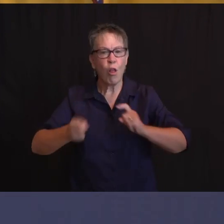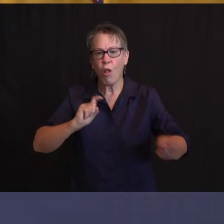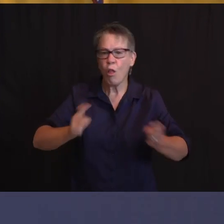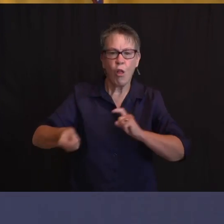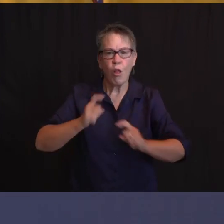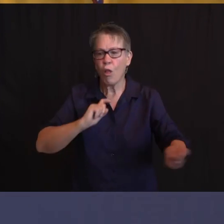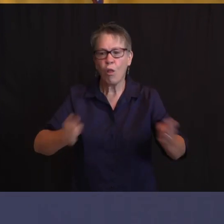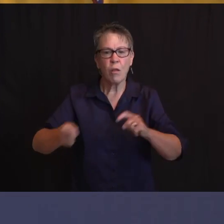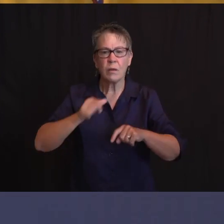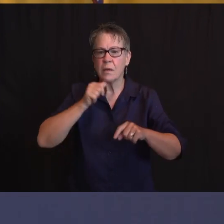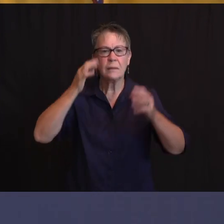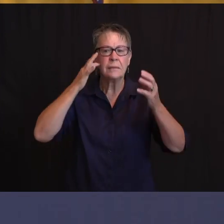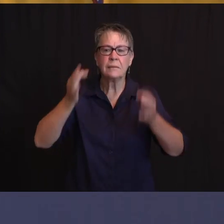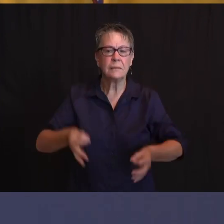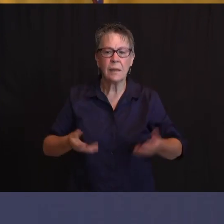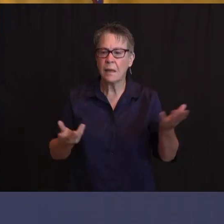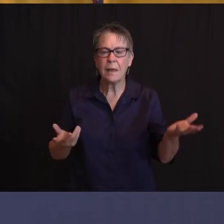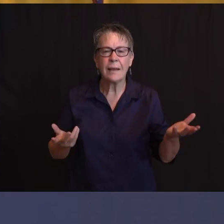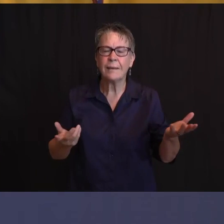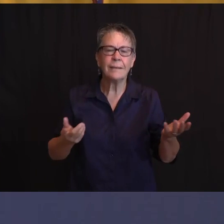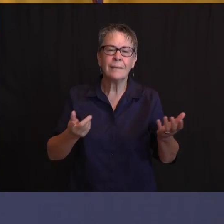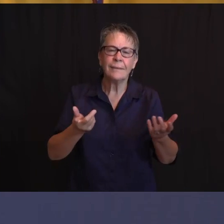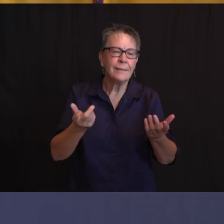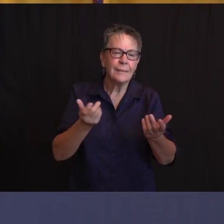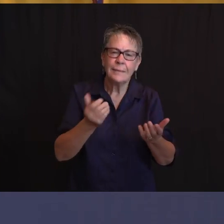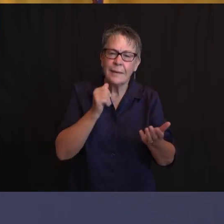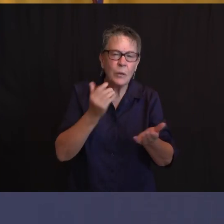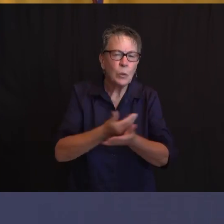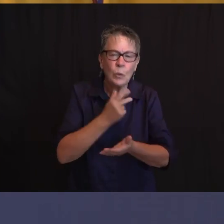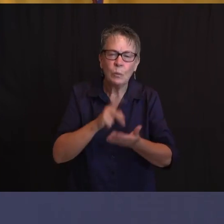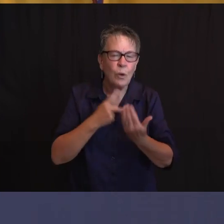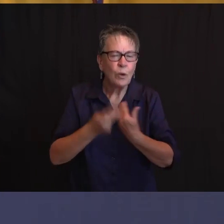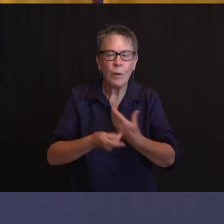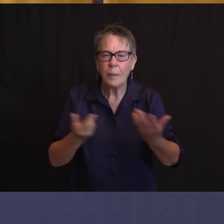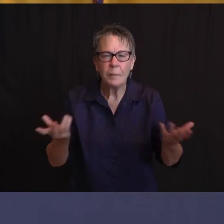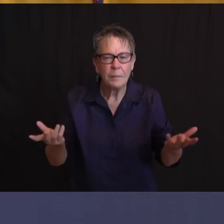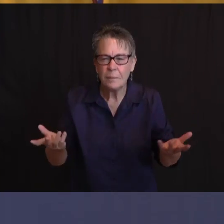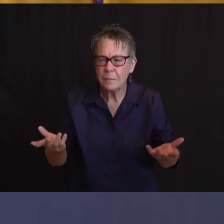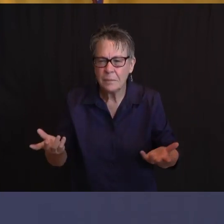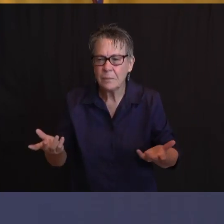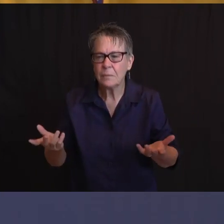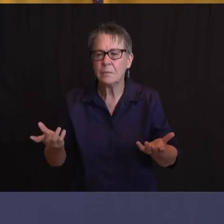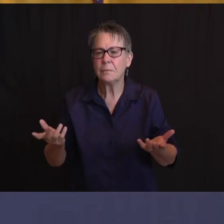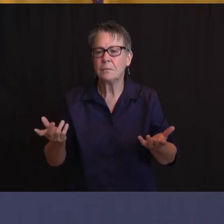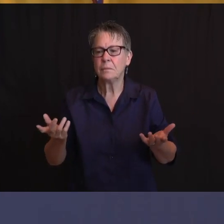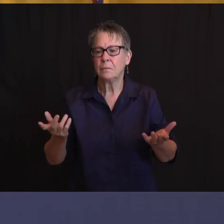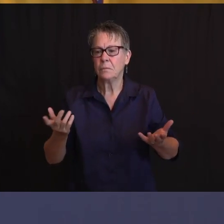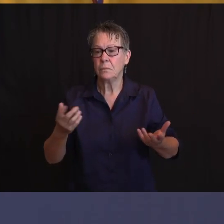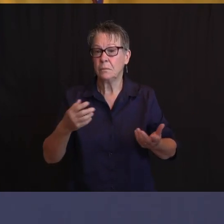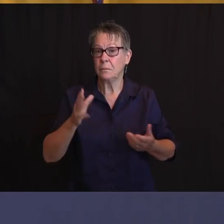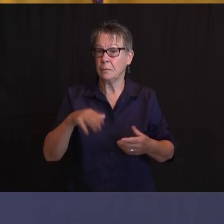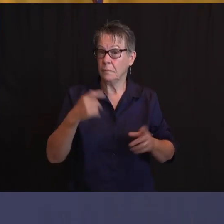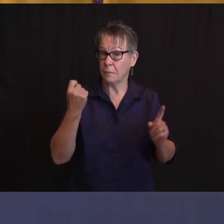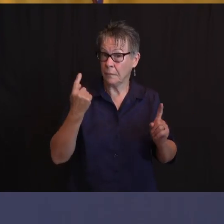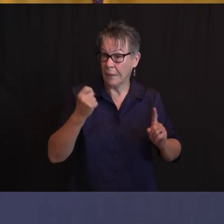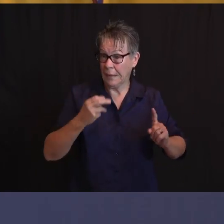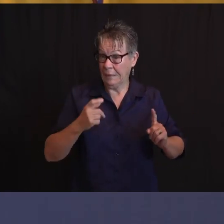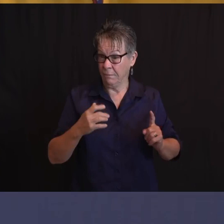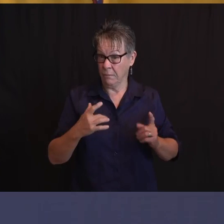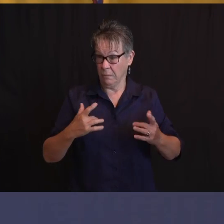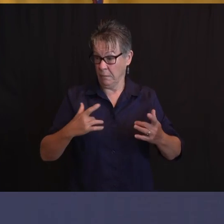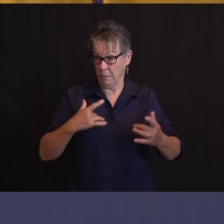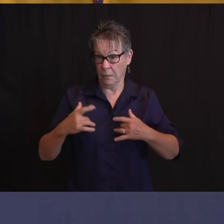way, and there's some concern that if they were to come back, if Congress were to come back and enact an extension